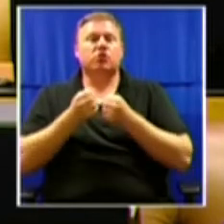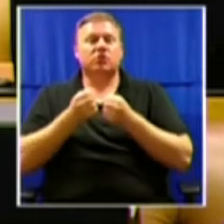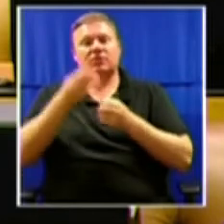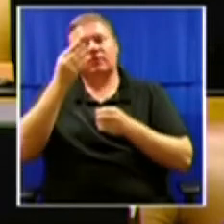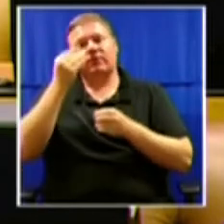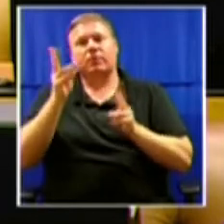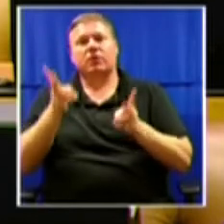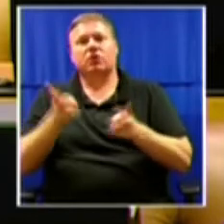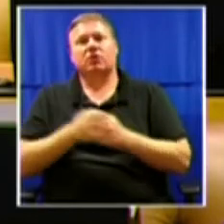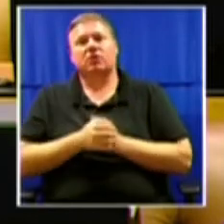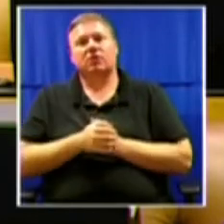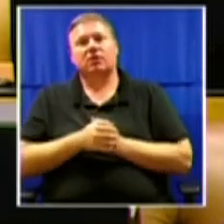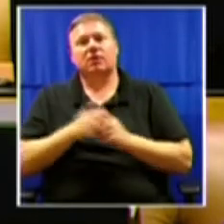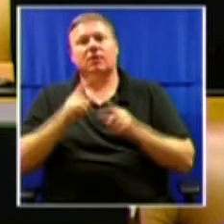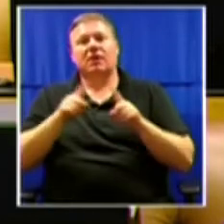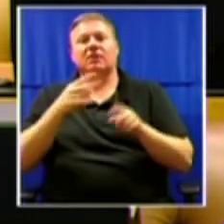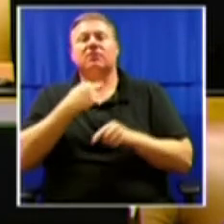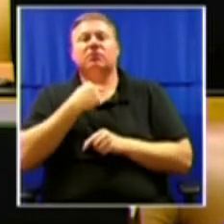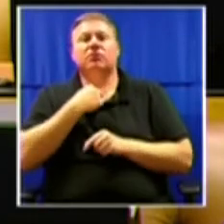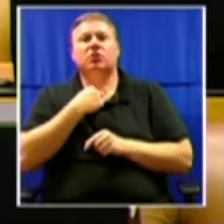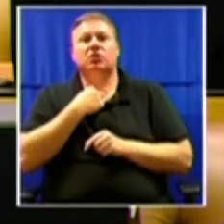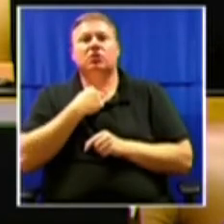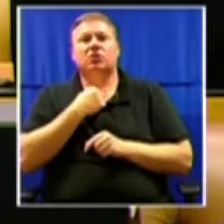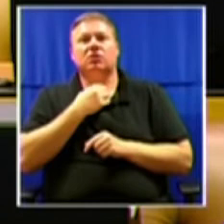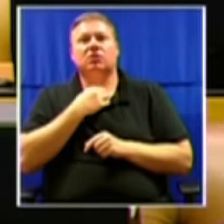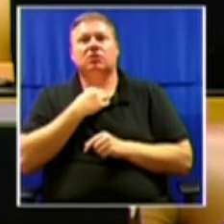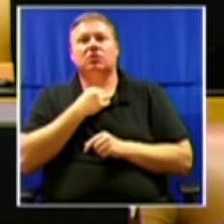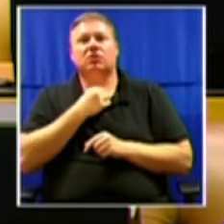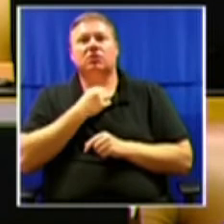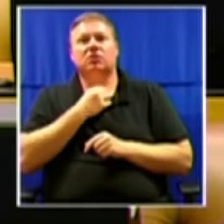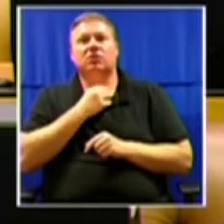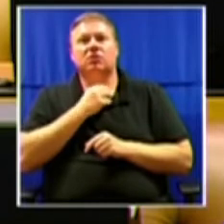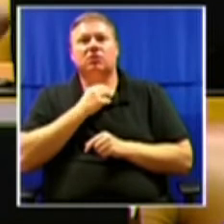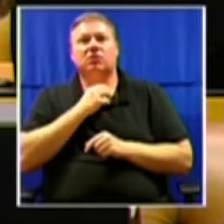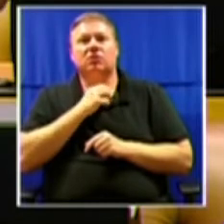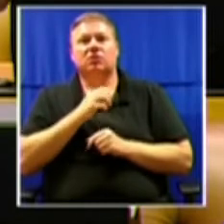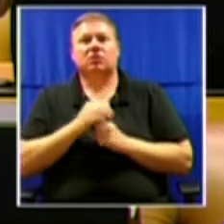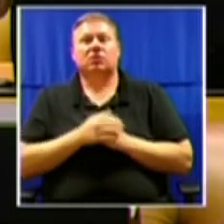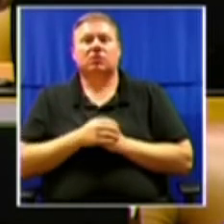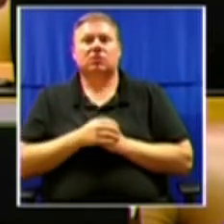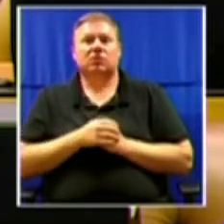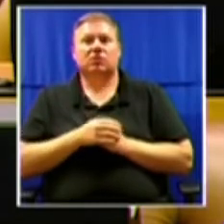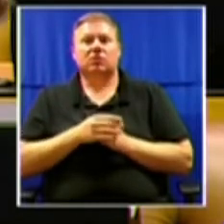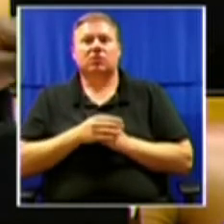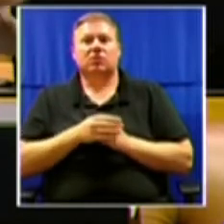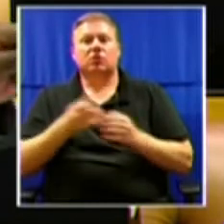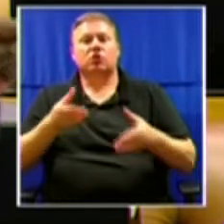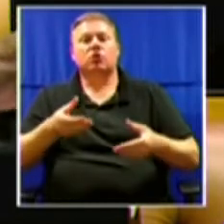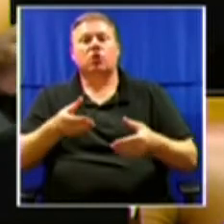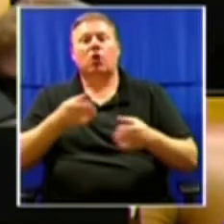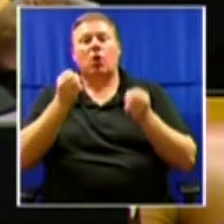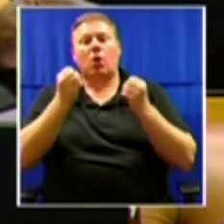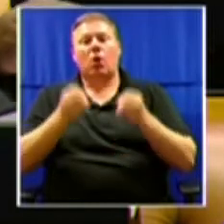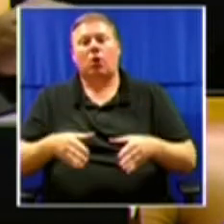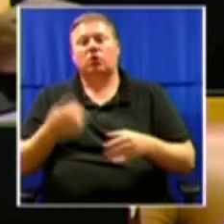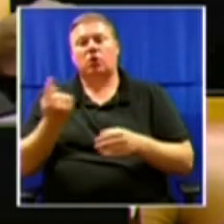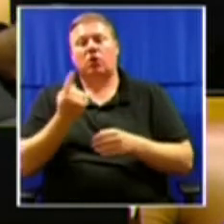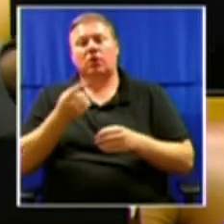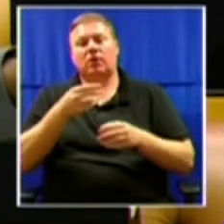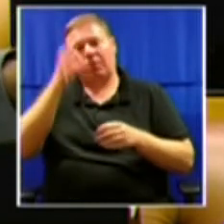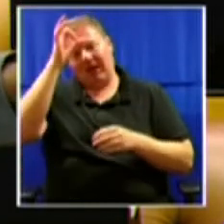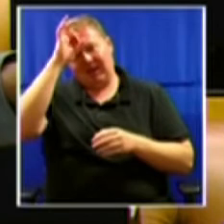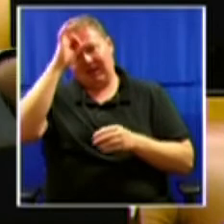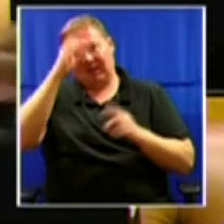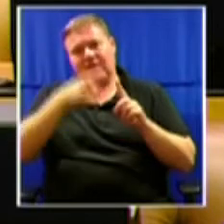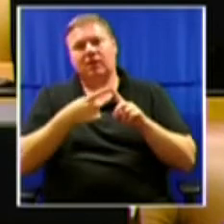happening. And unfortunately, the dockets do not only get lost with the police, but